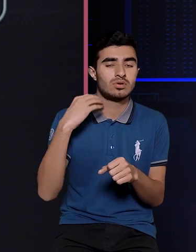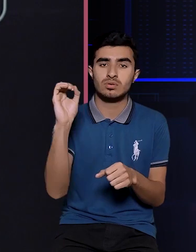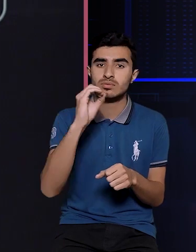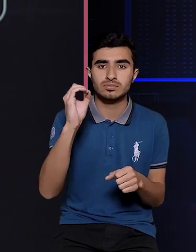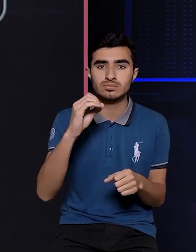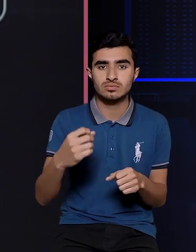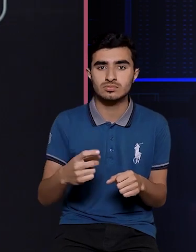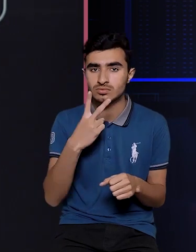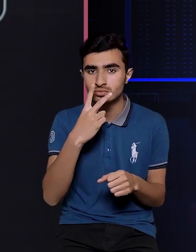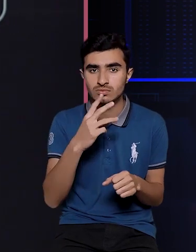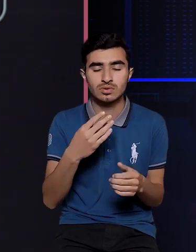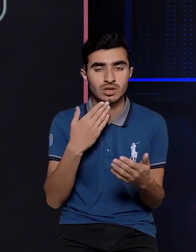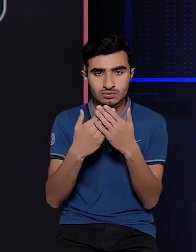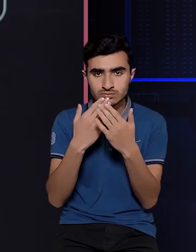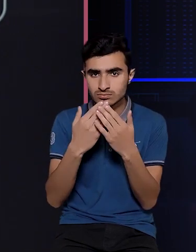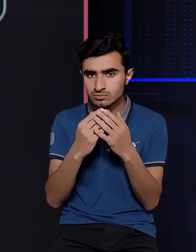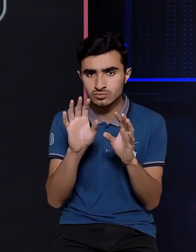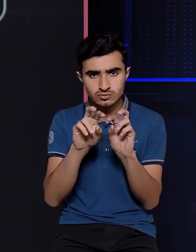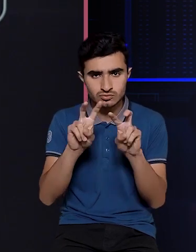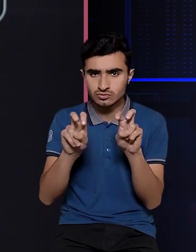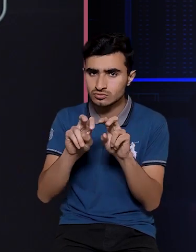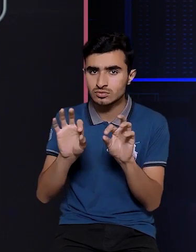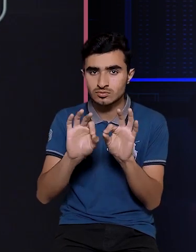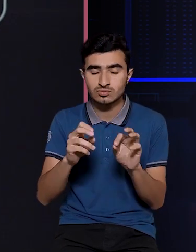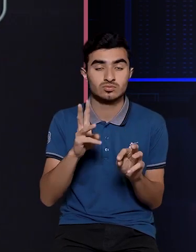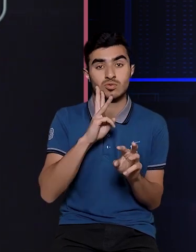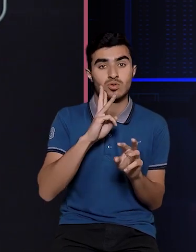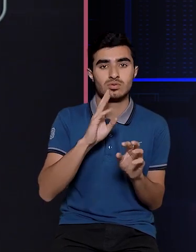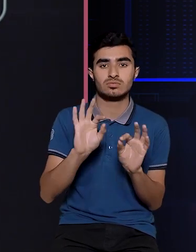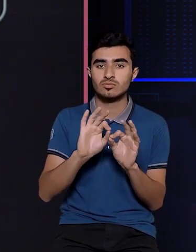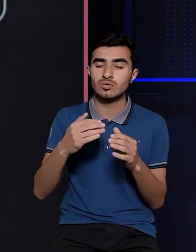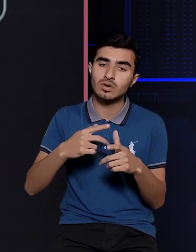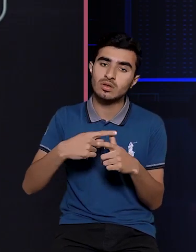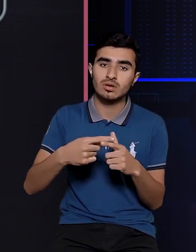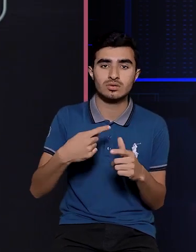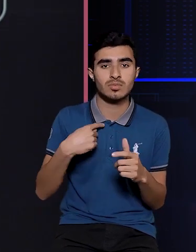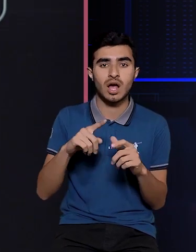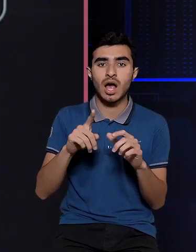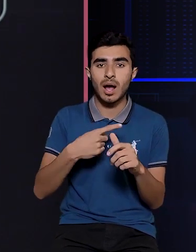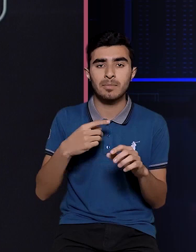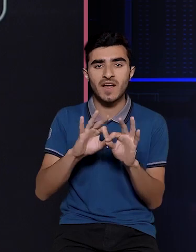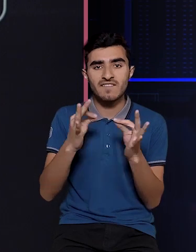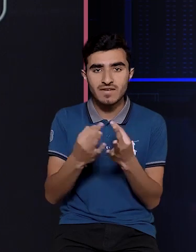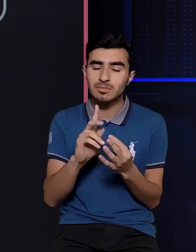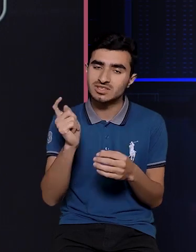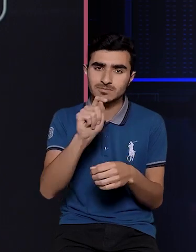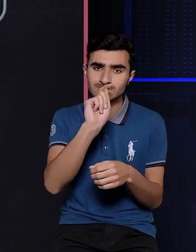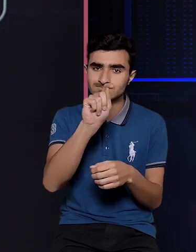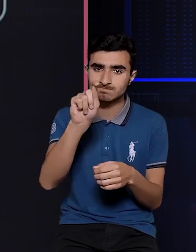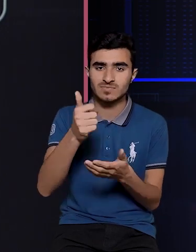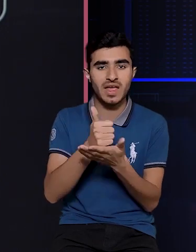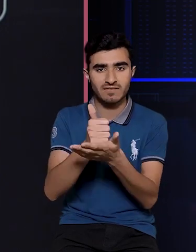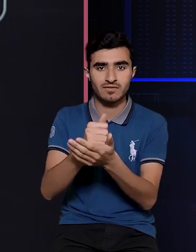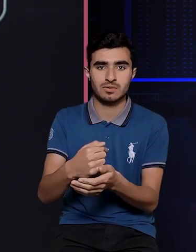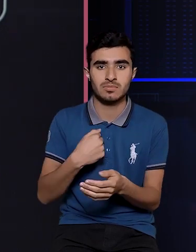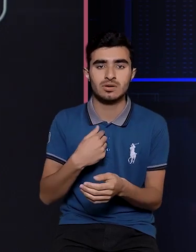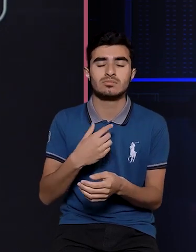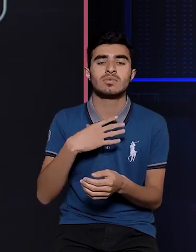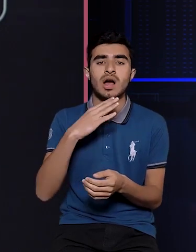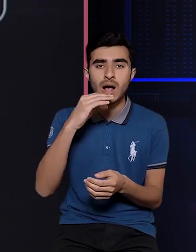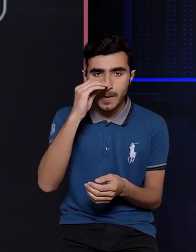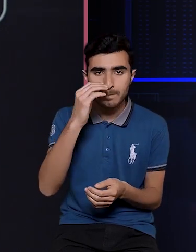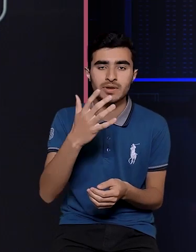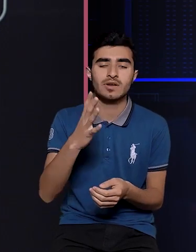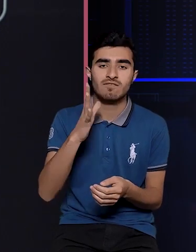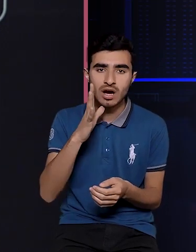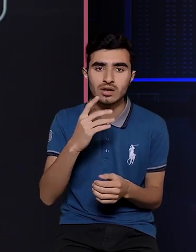a single apitherapist or their patient got COVID. So after the reading the study, I gave my whole family